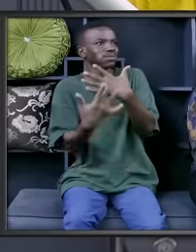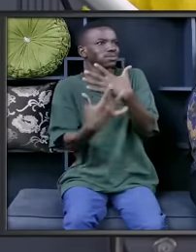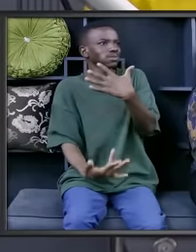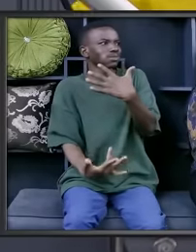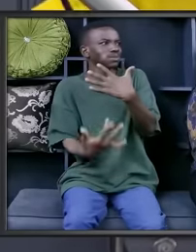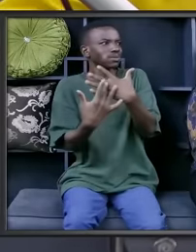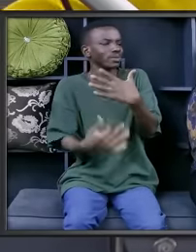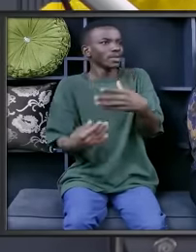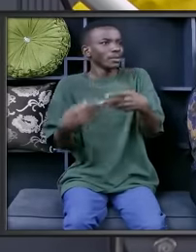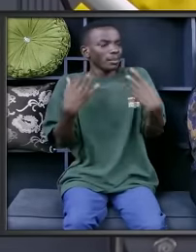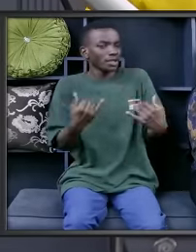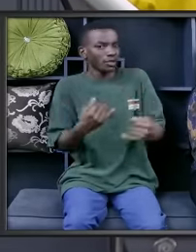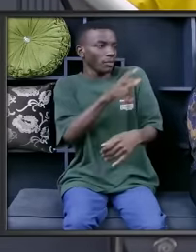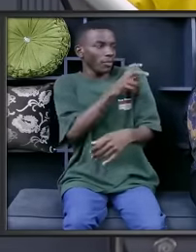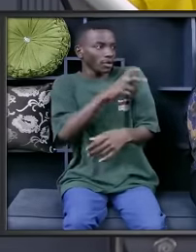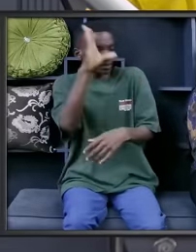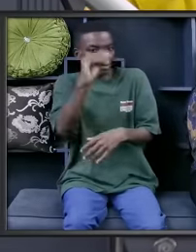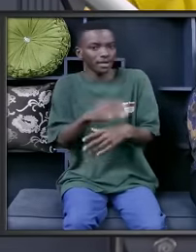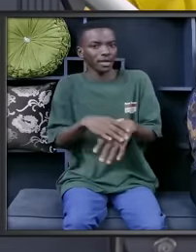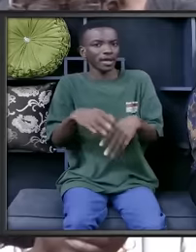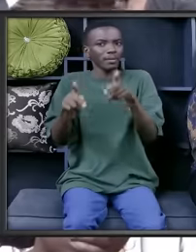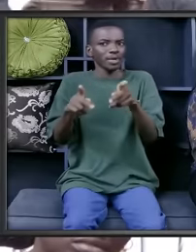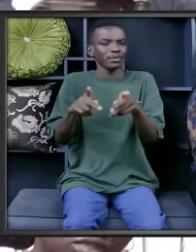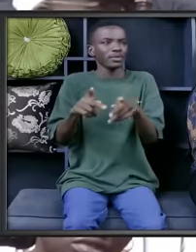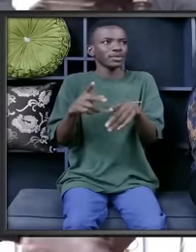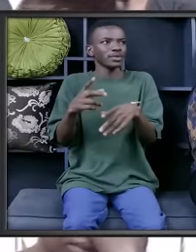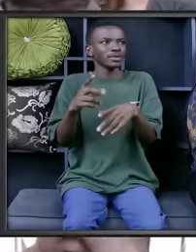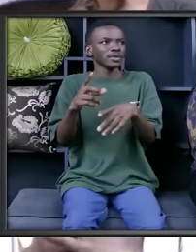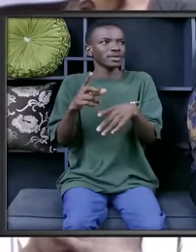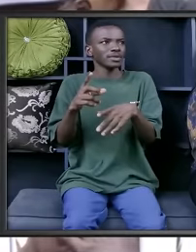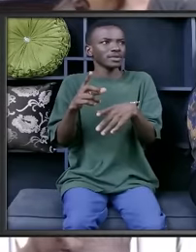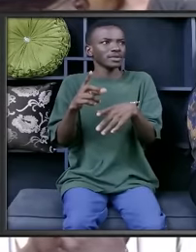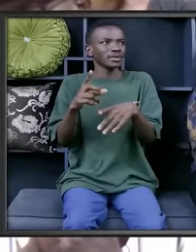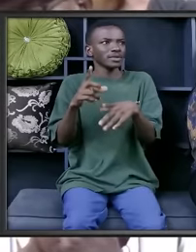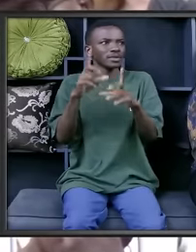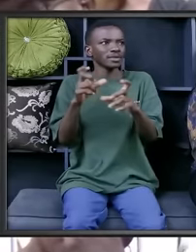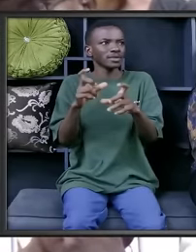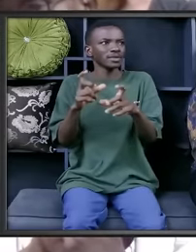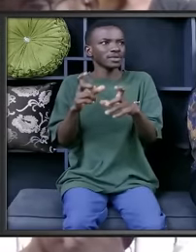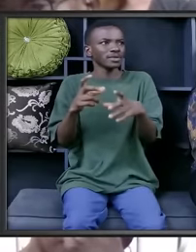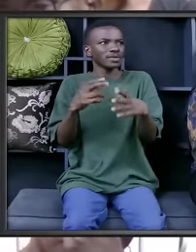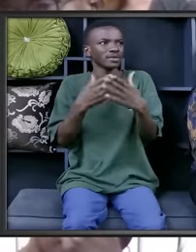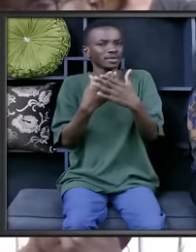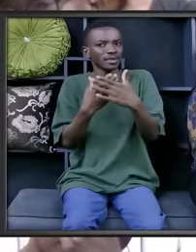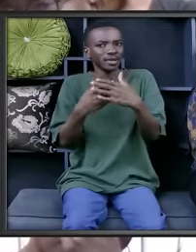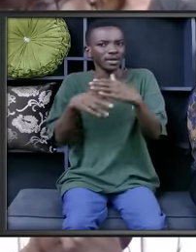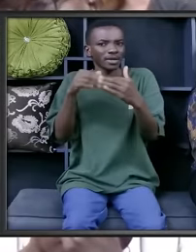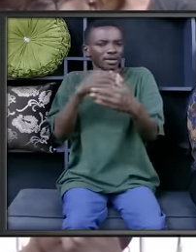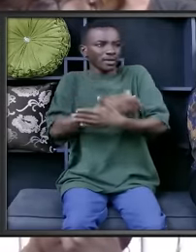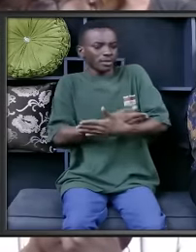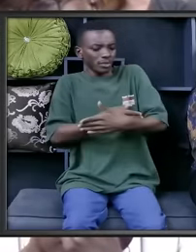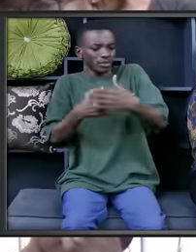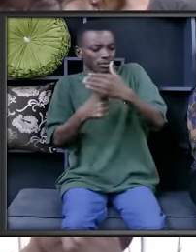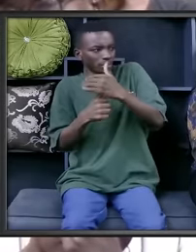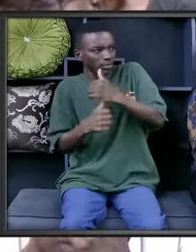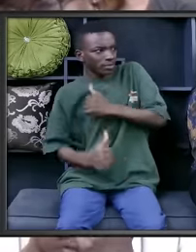in snap, the presence of the policeman. In the presence of the police, and the people come snap the baby, this child wake, they come out for my stomach. Now doctor, oh no,